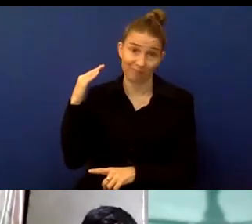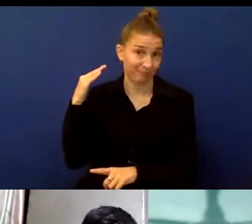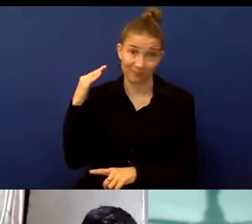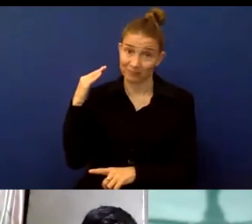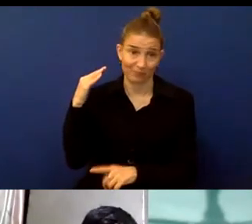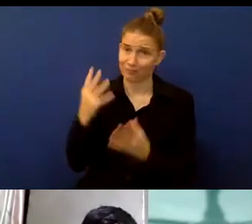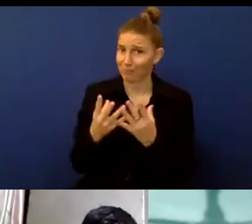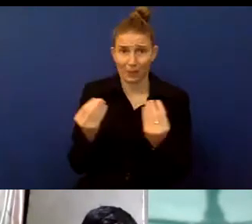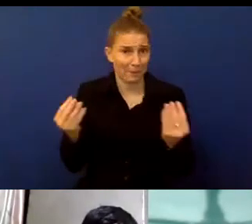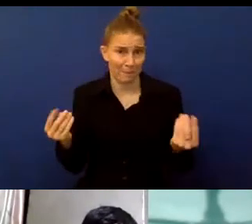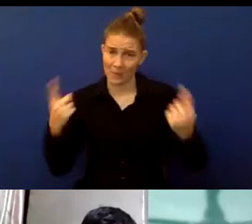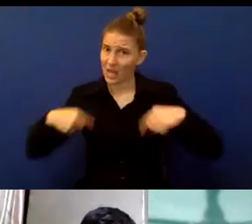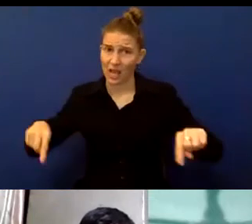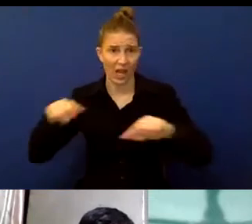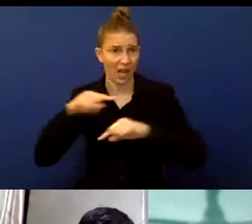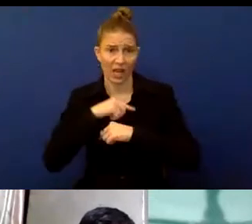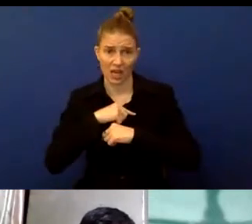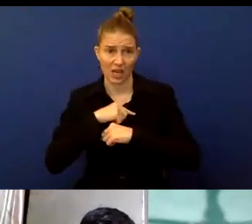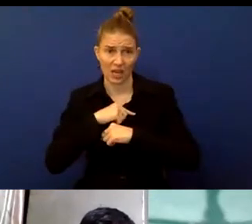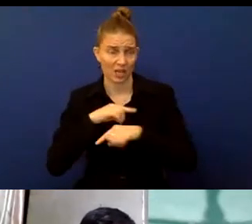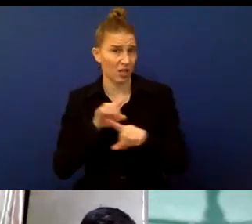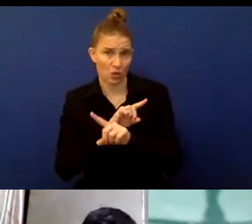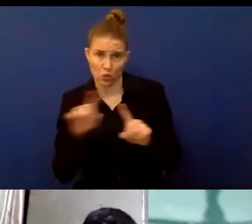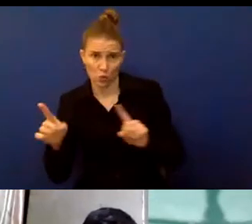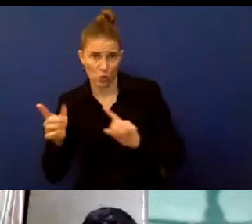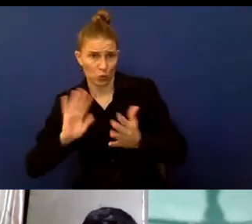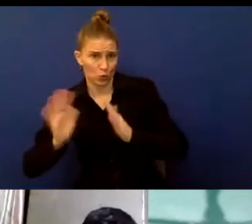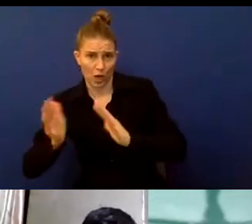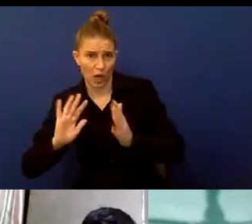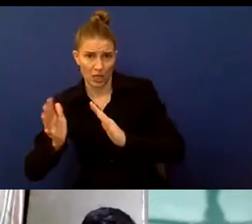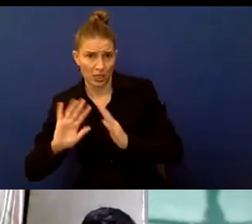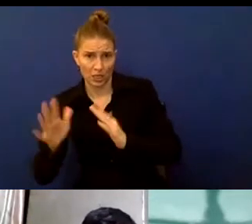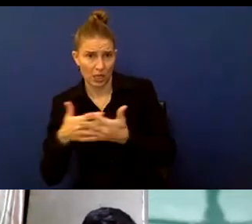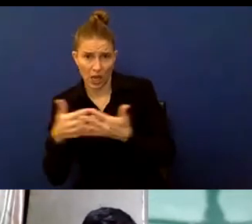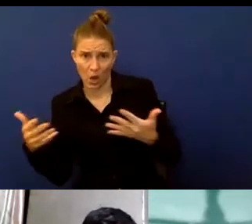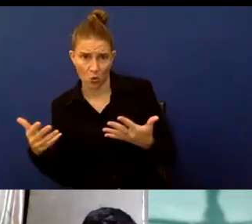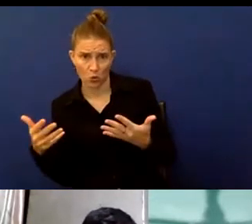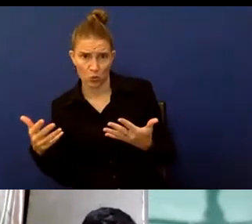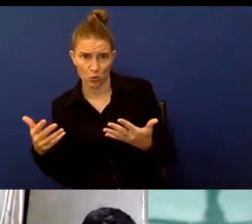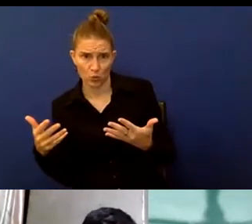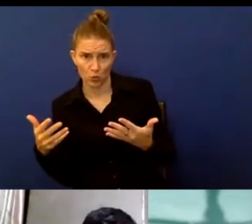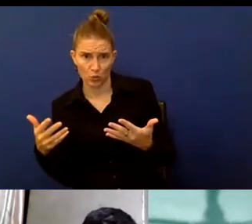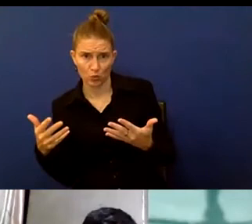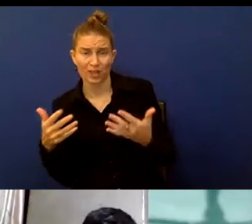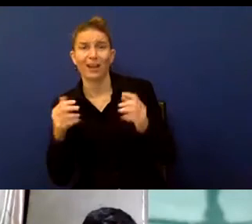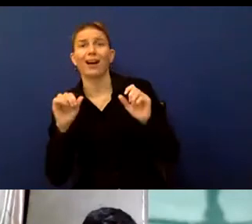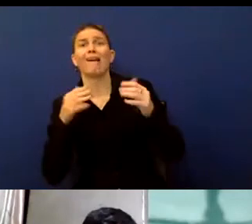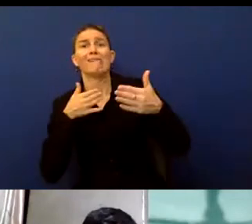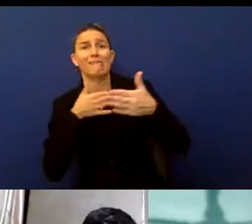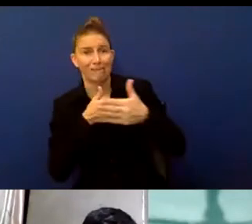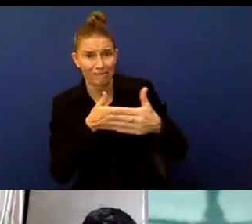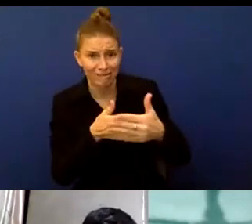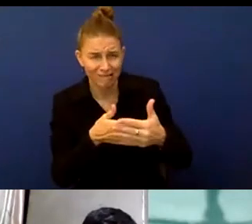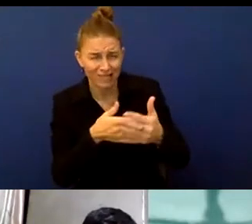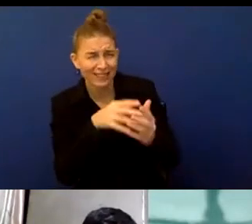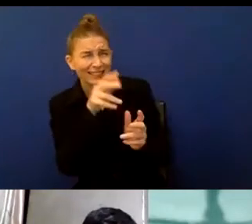many of us who are known to using sign language as our first language find a lot of problems trying to understand what